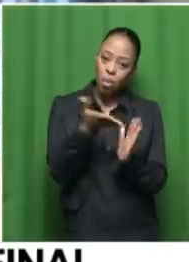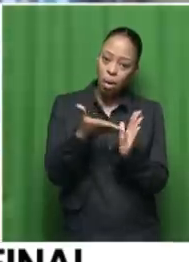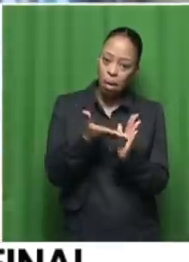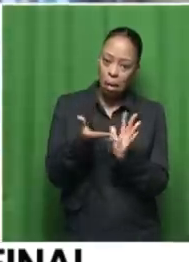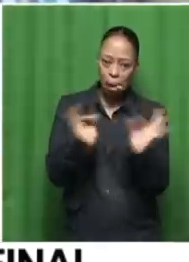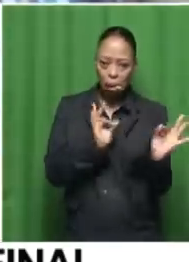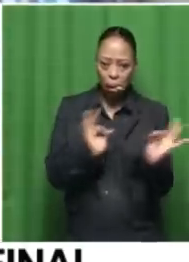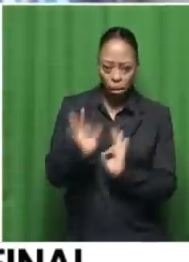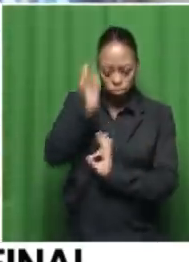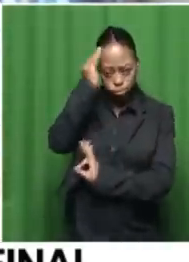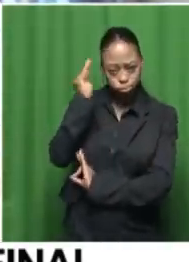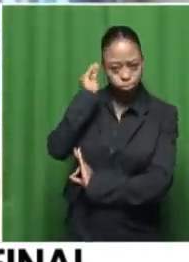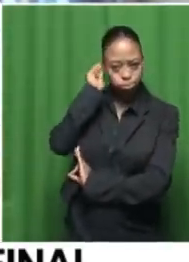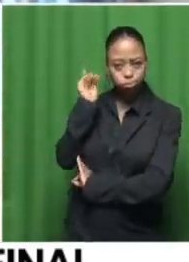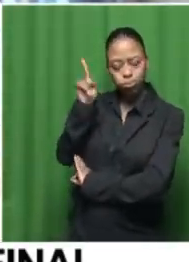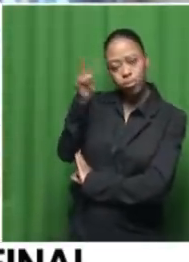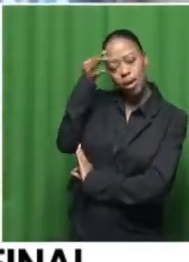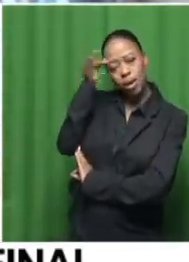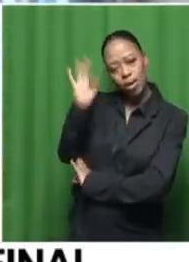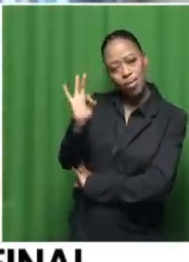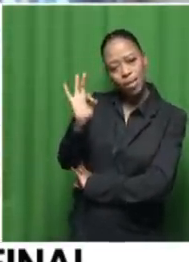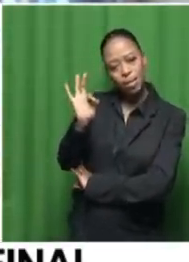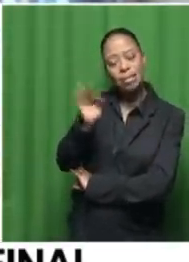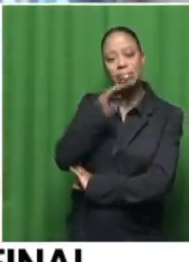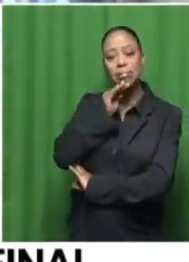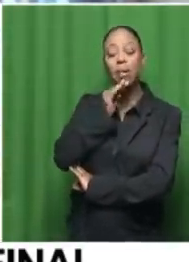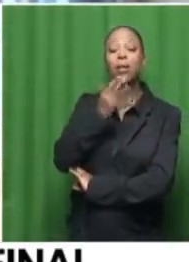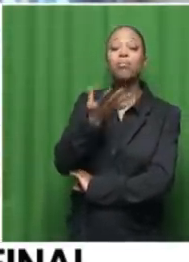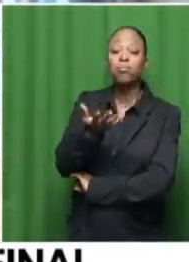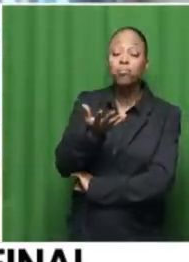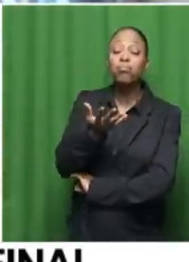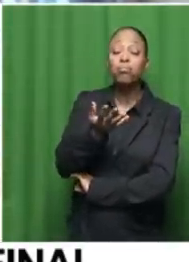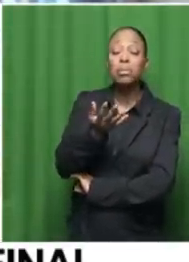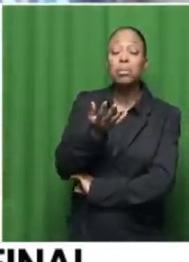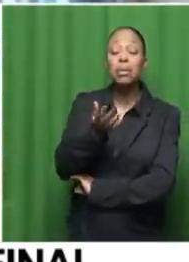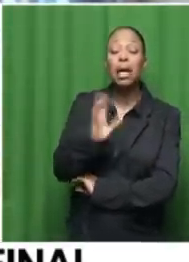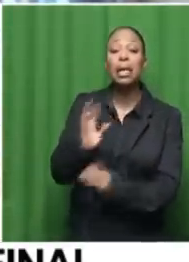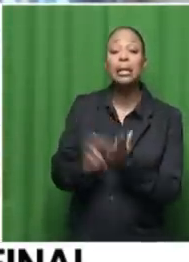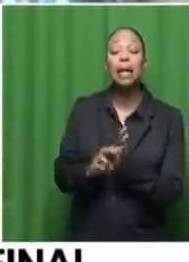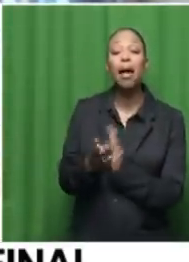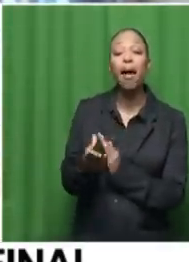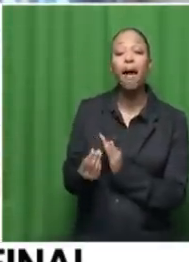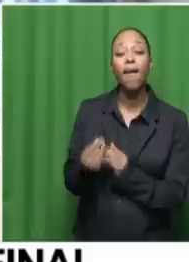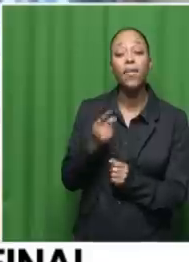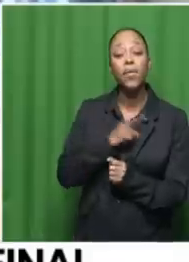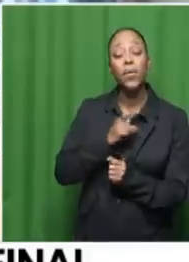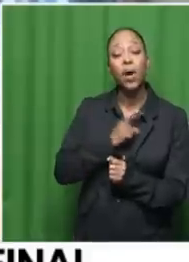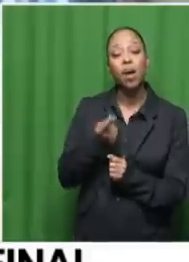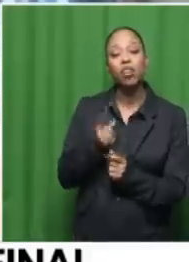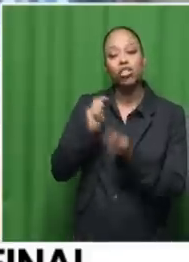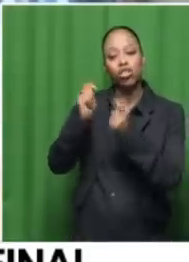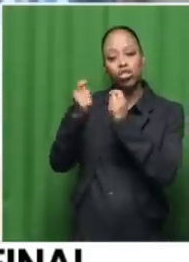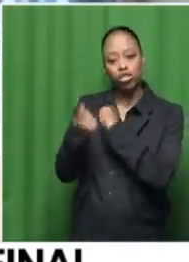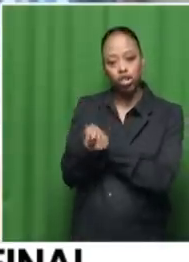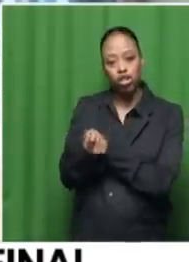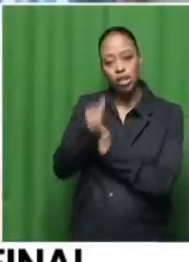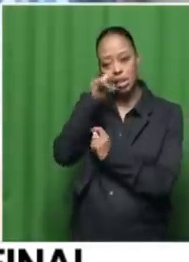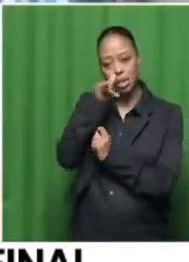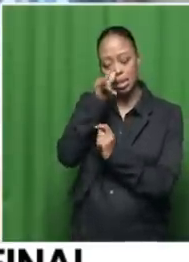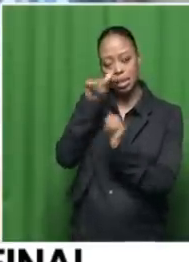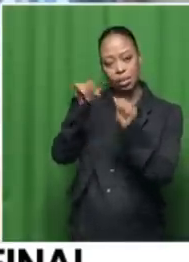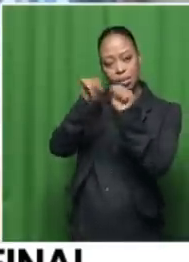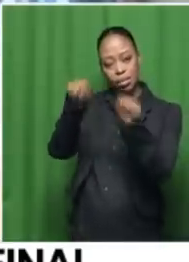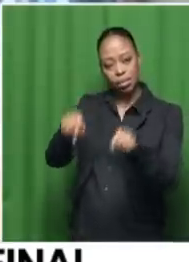properly considered by government, then it will be necessary to reform the Criminal